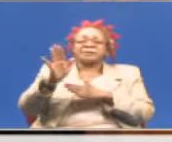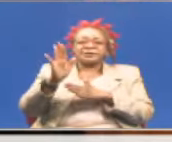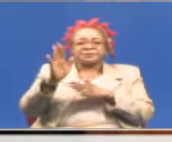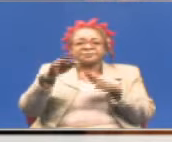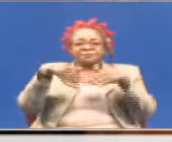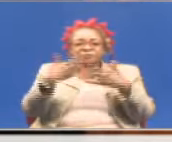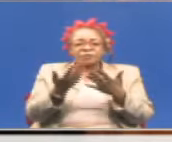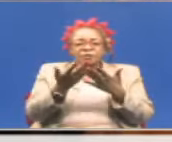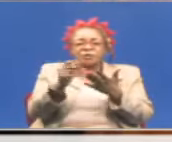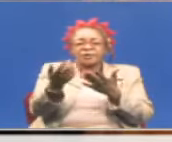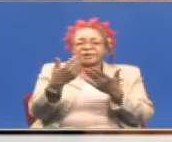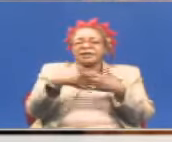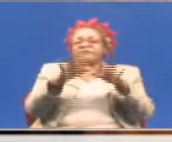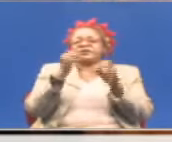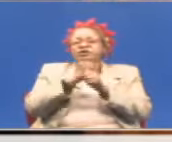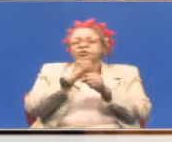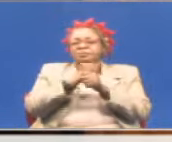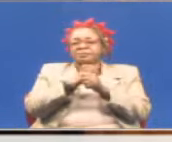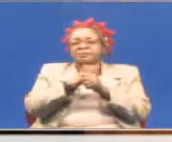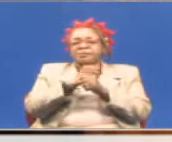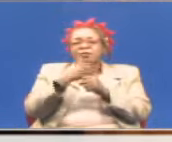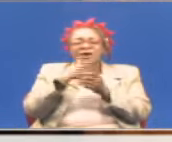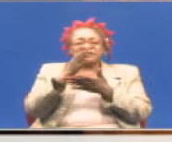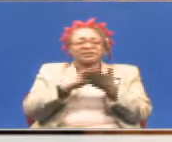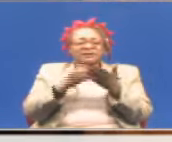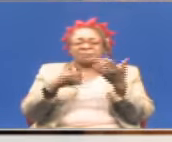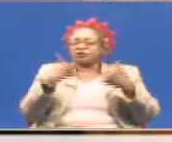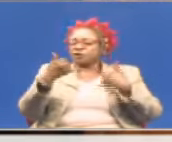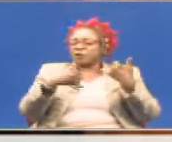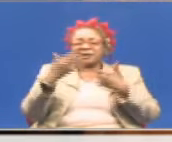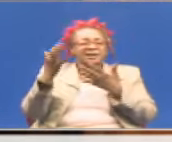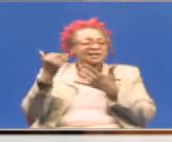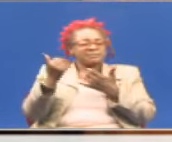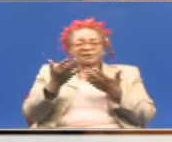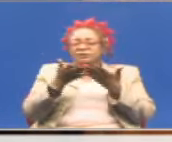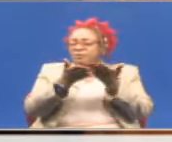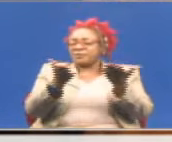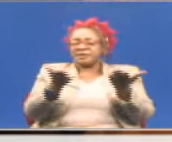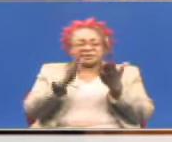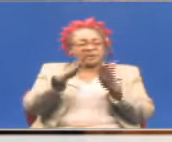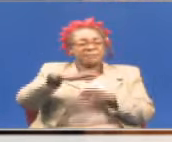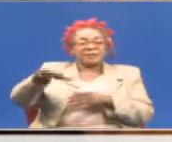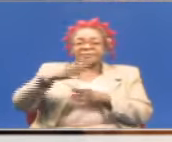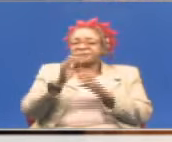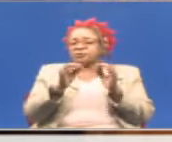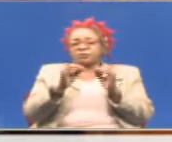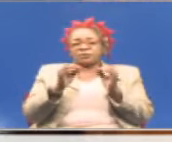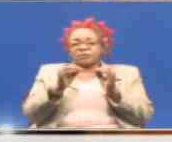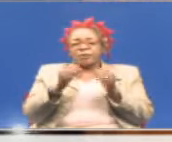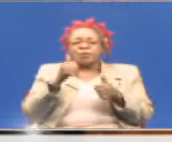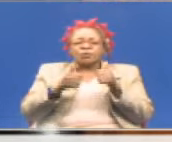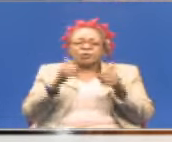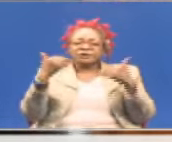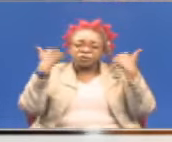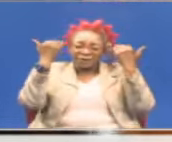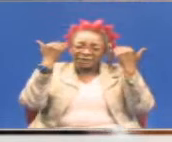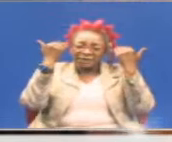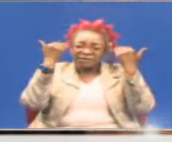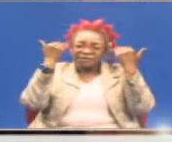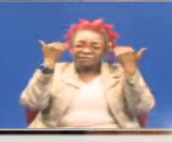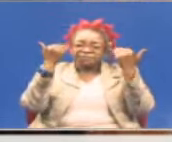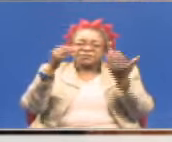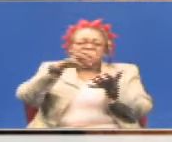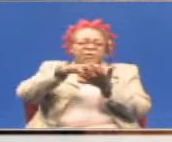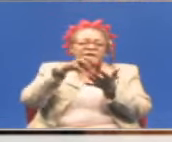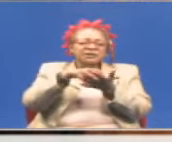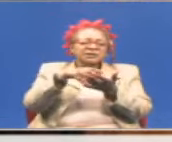left the job. There are certain jokes that you should not even expunge from the record of this house. Which duress? Were the police stations